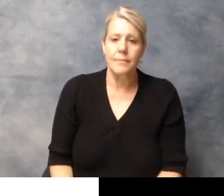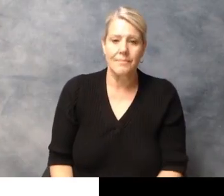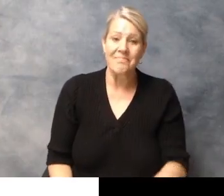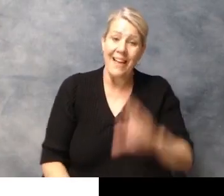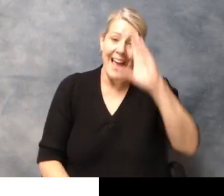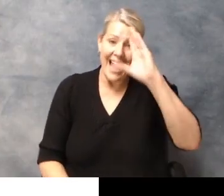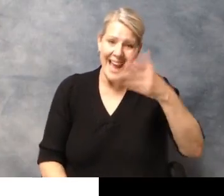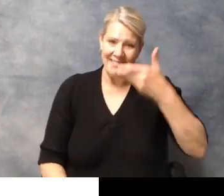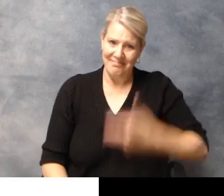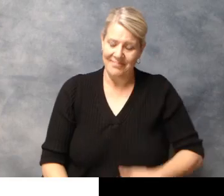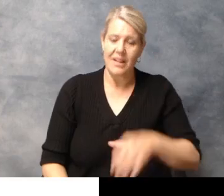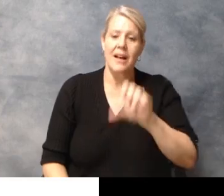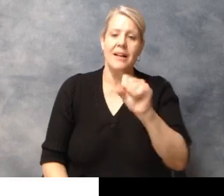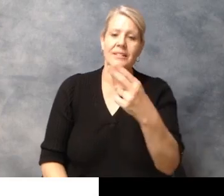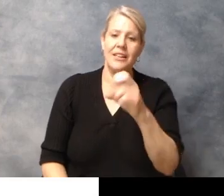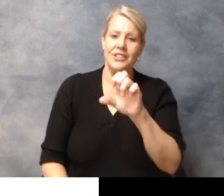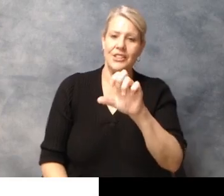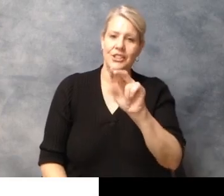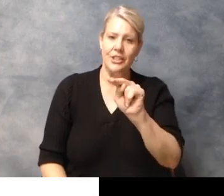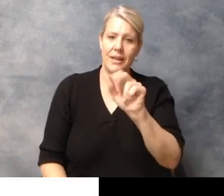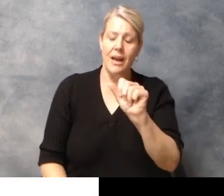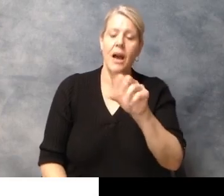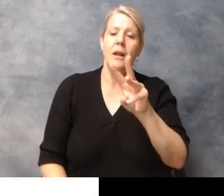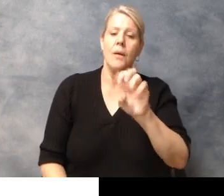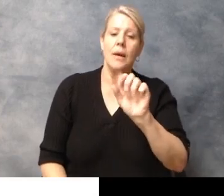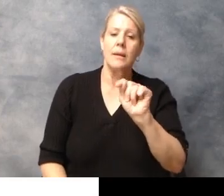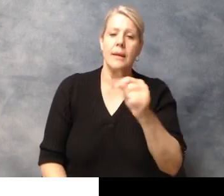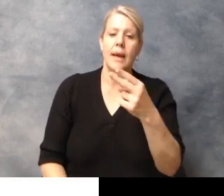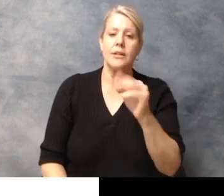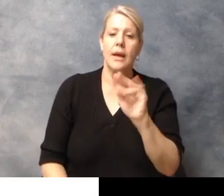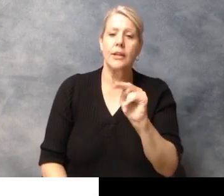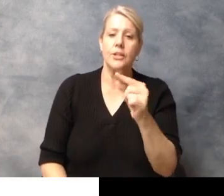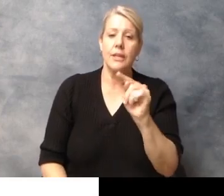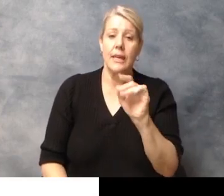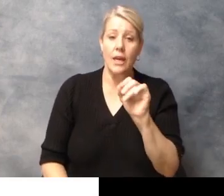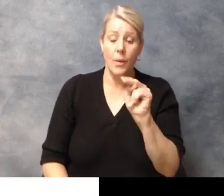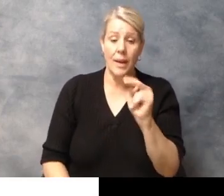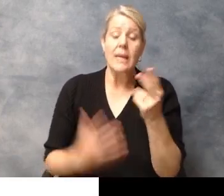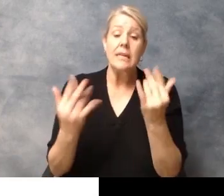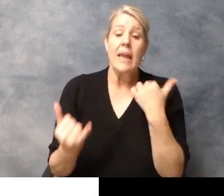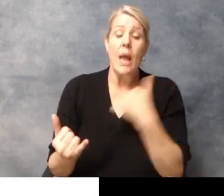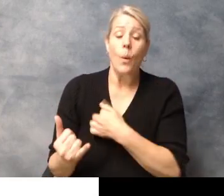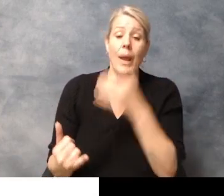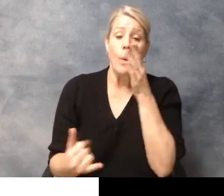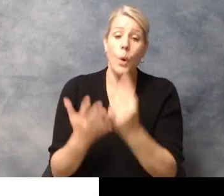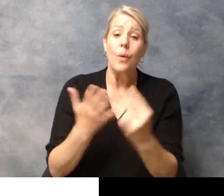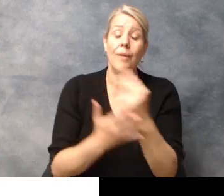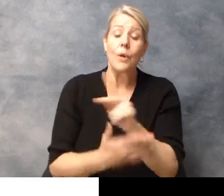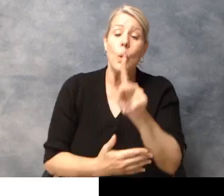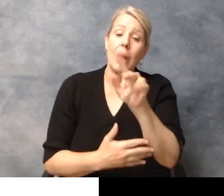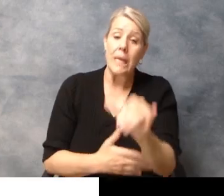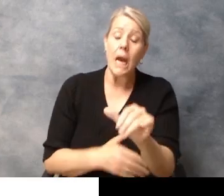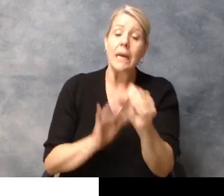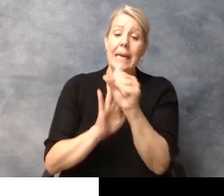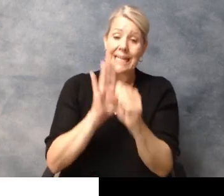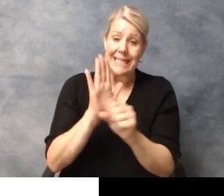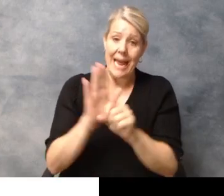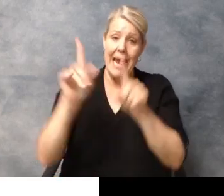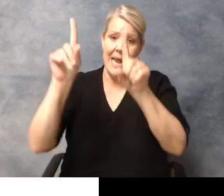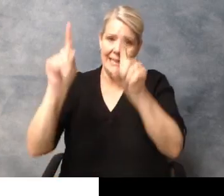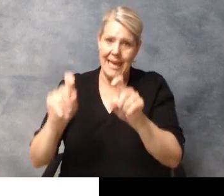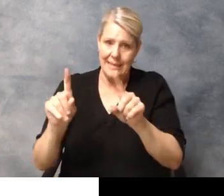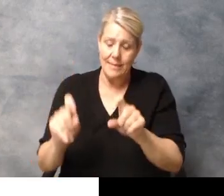Hi, my name is Sheena Wethington, and today we are going to go over this Kentucky State Assessment Participation Options